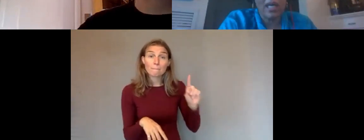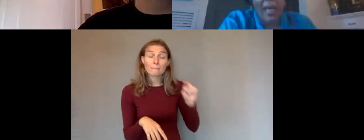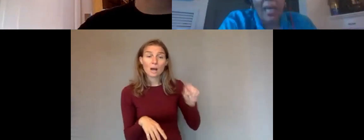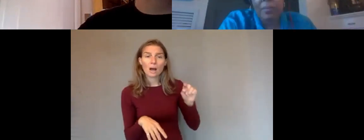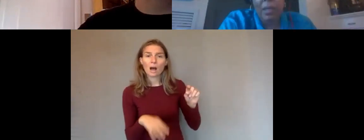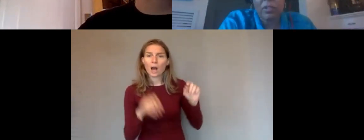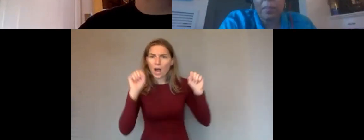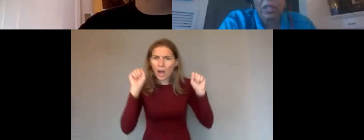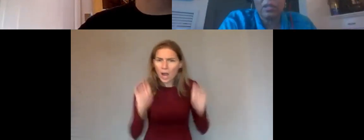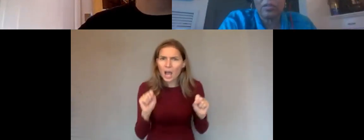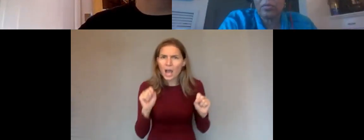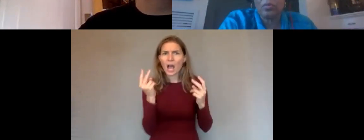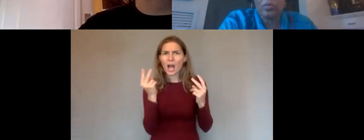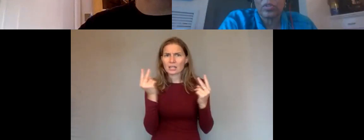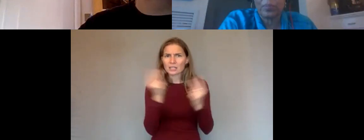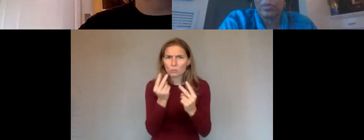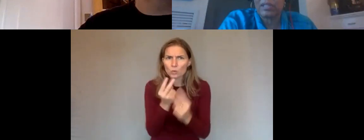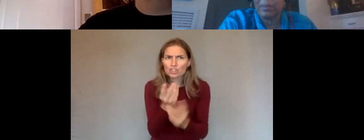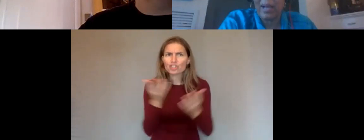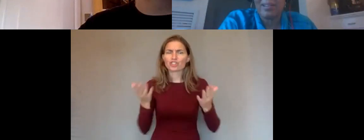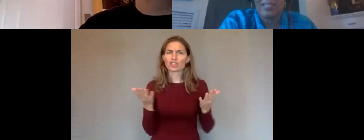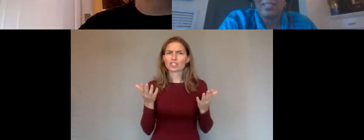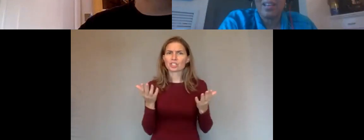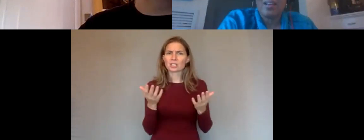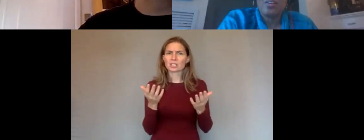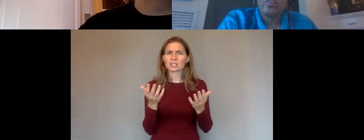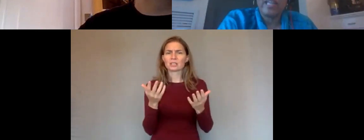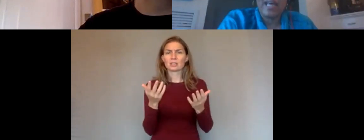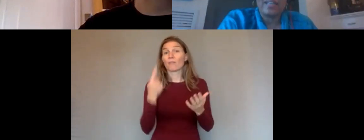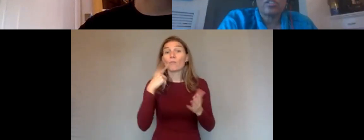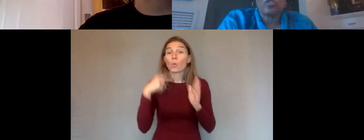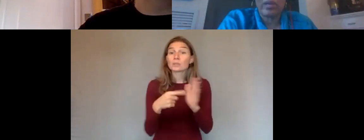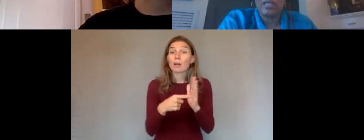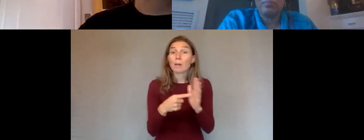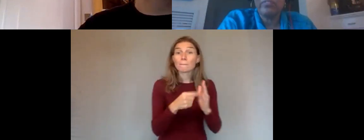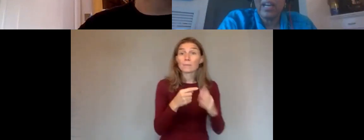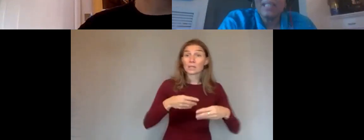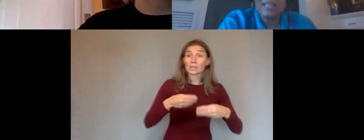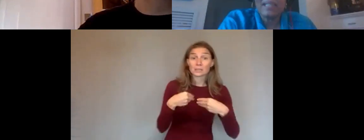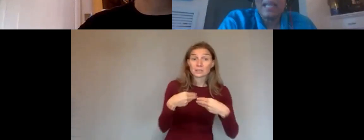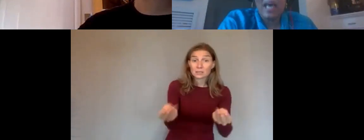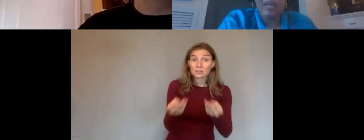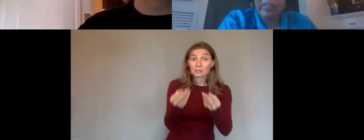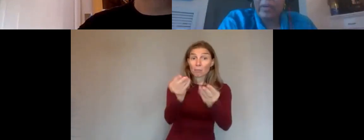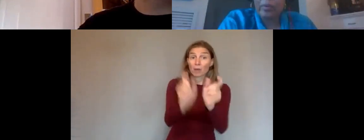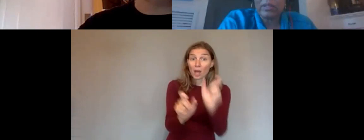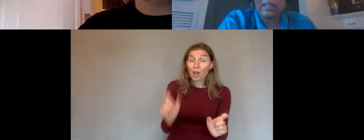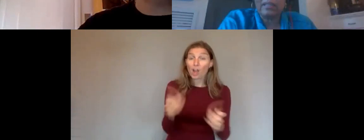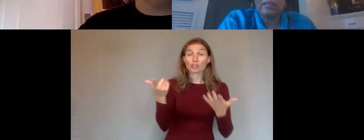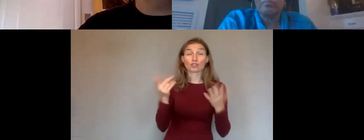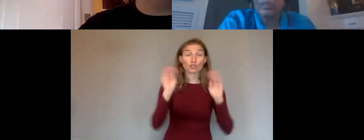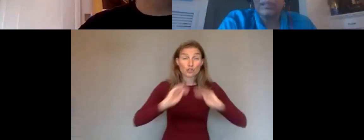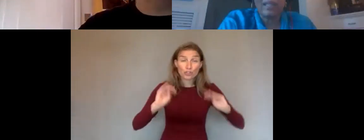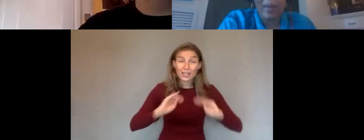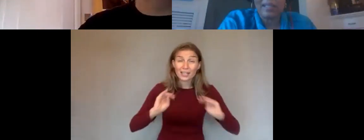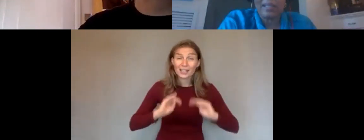exploration, adoption through supporting suppliers, looking at training providers, and very